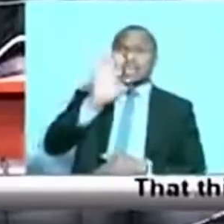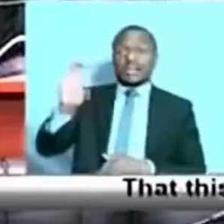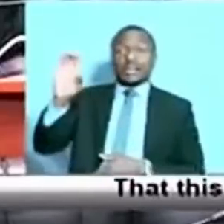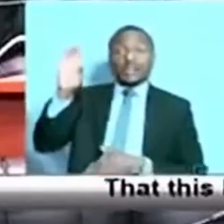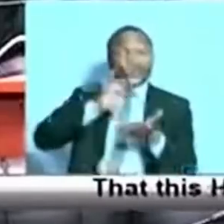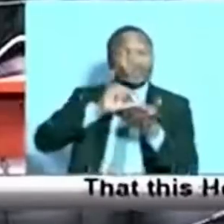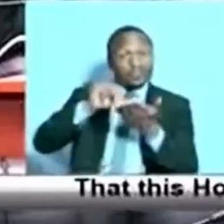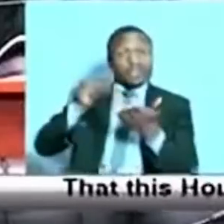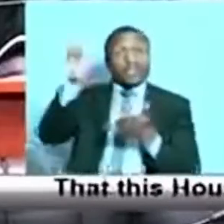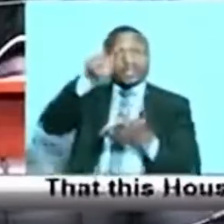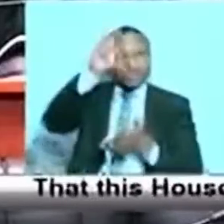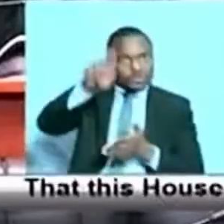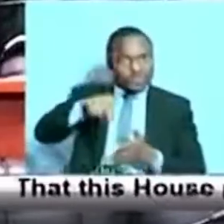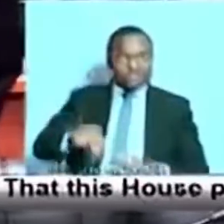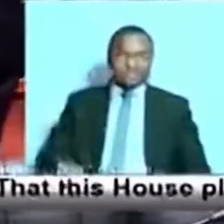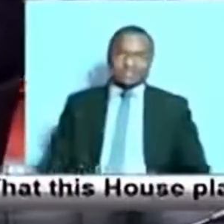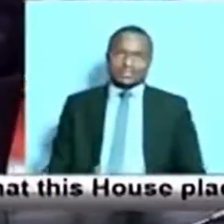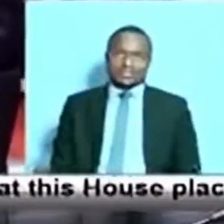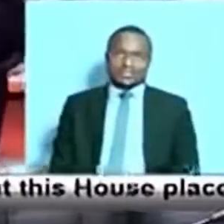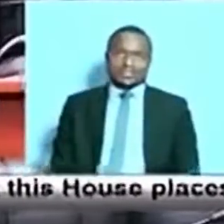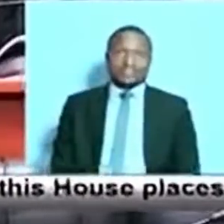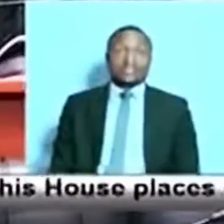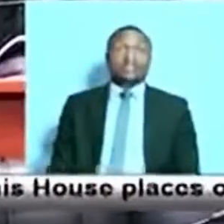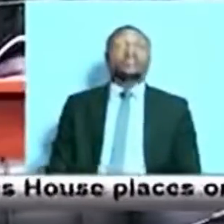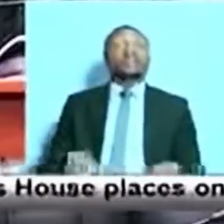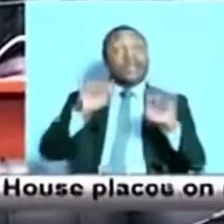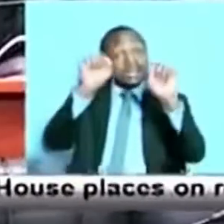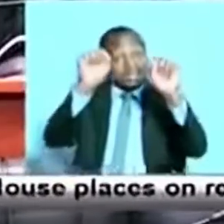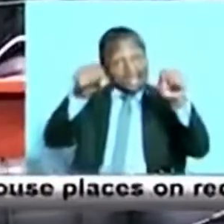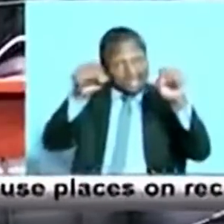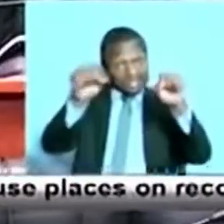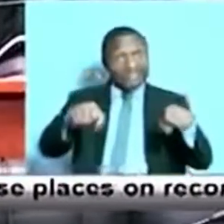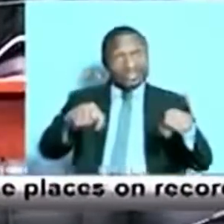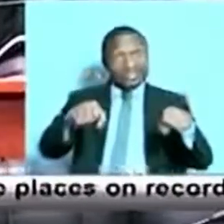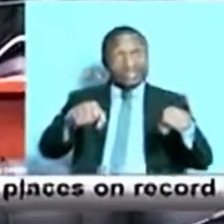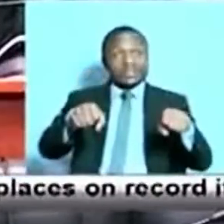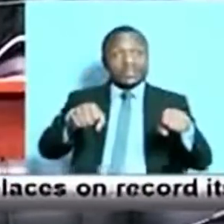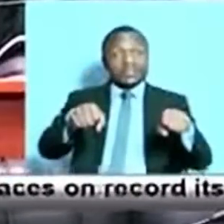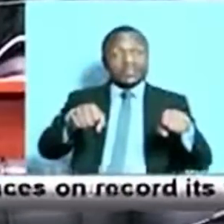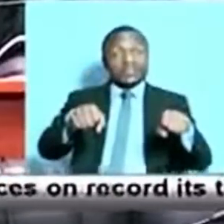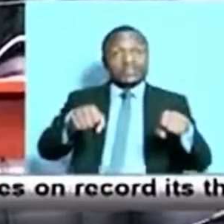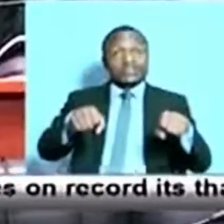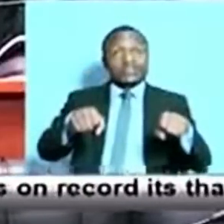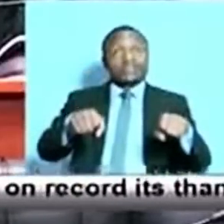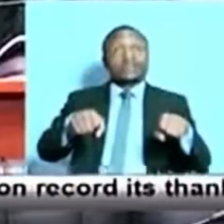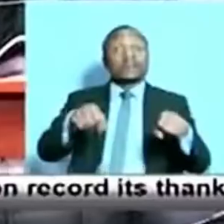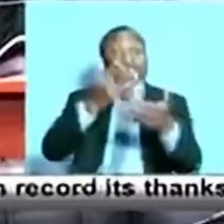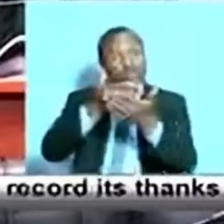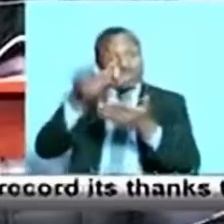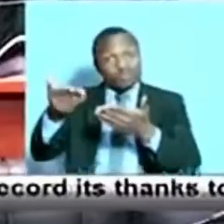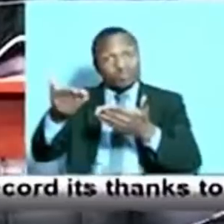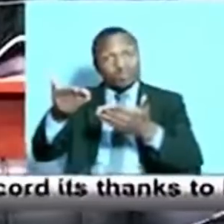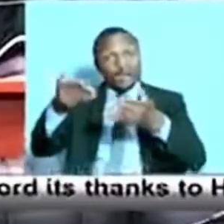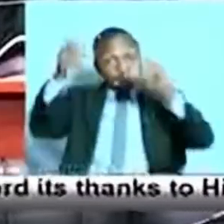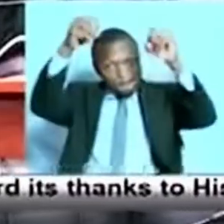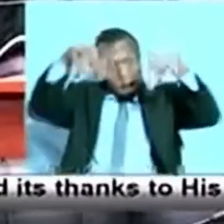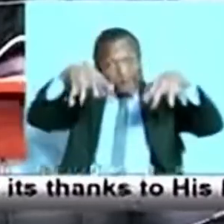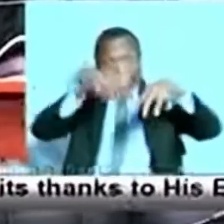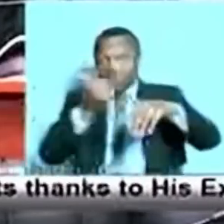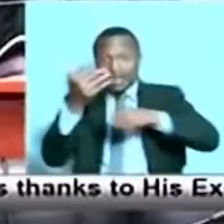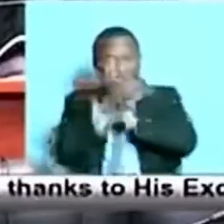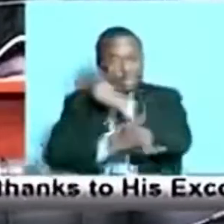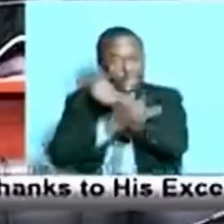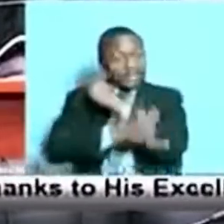million, we were able to acquire energy from other countries.